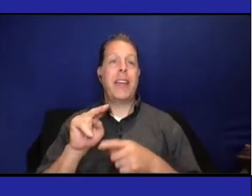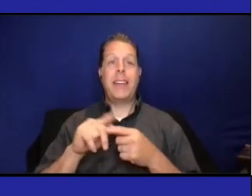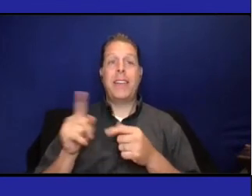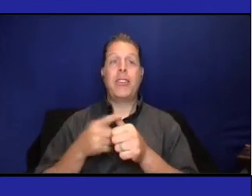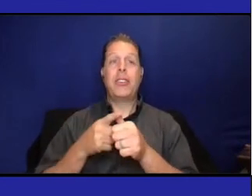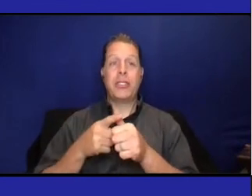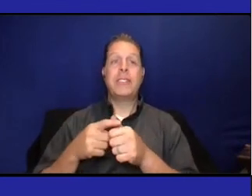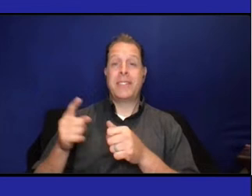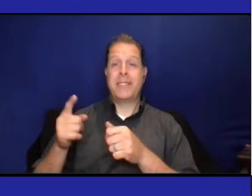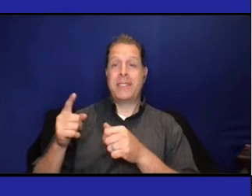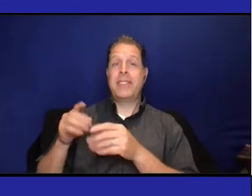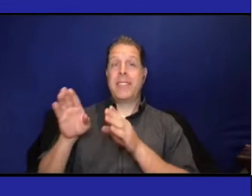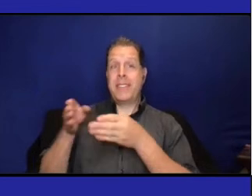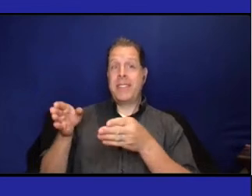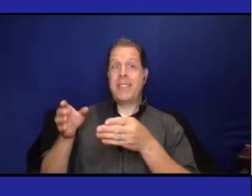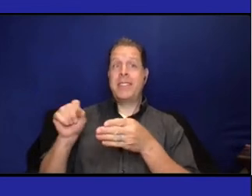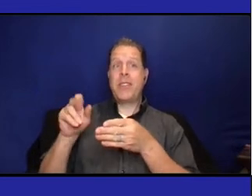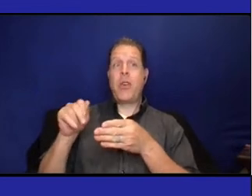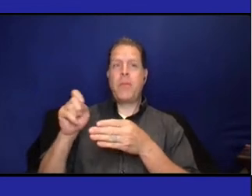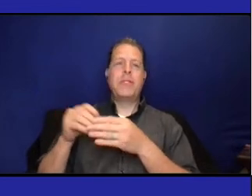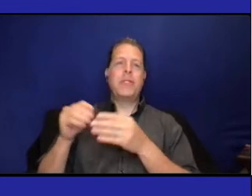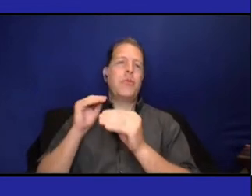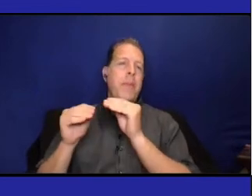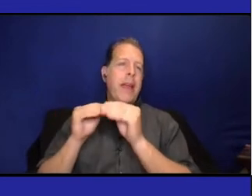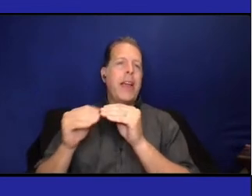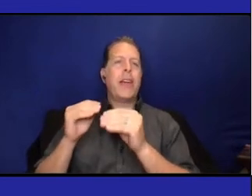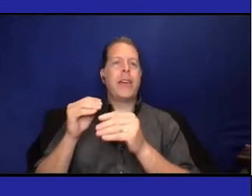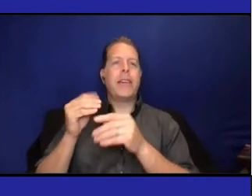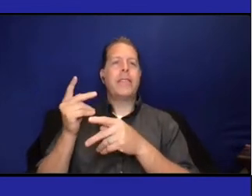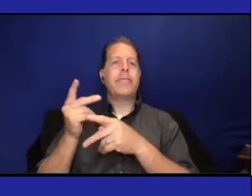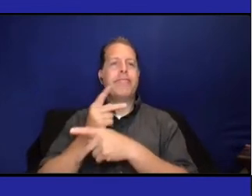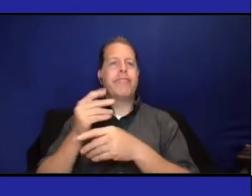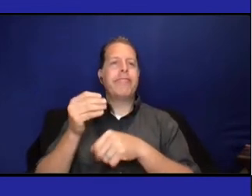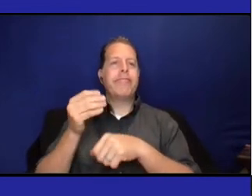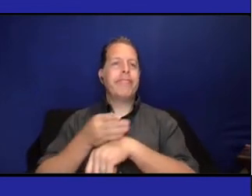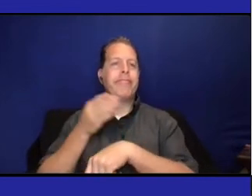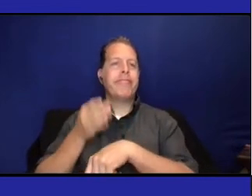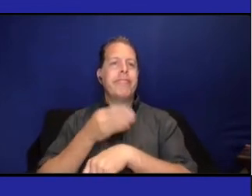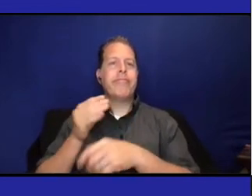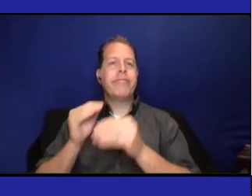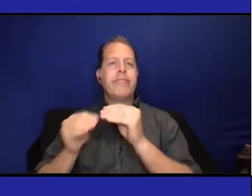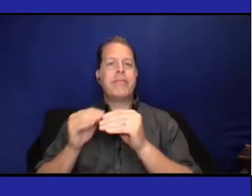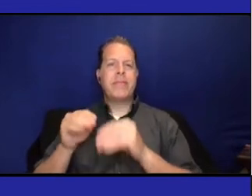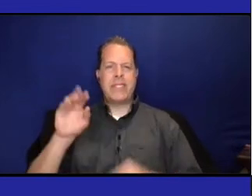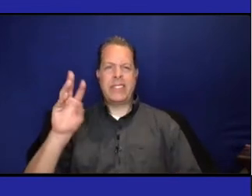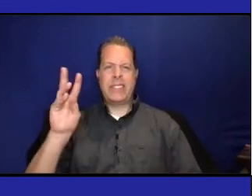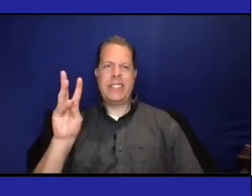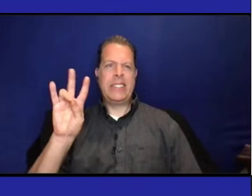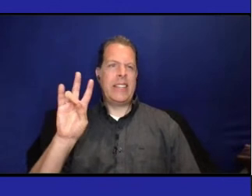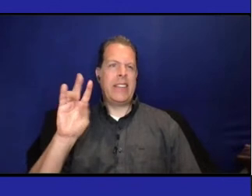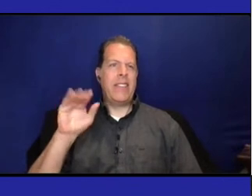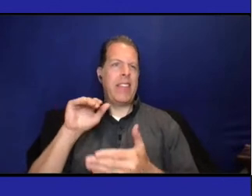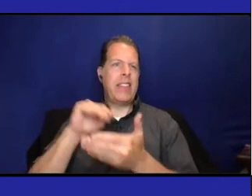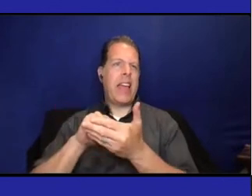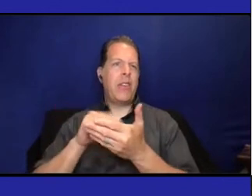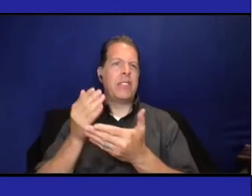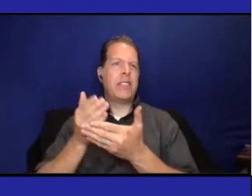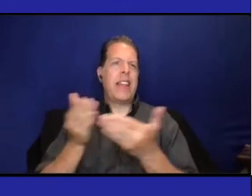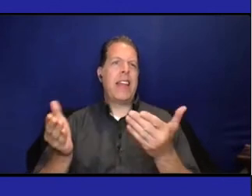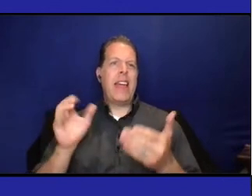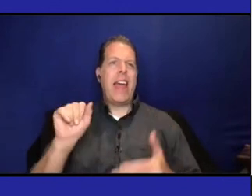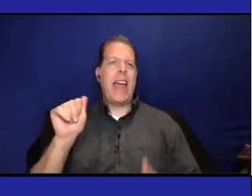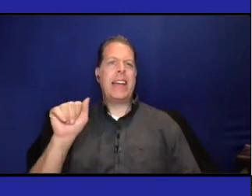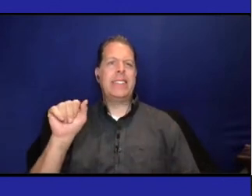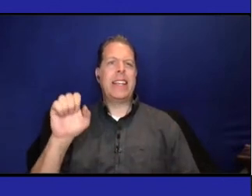limited to repair and maintenance, and it was only about 67,000 assets. And then staffing